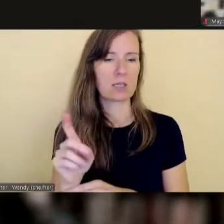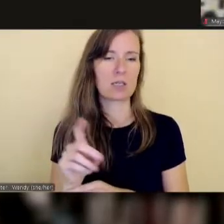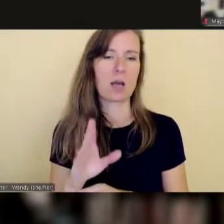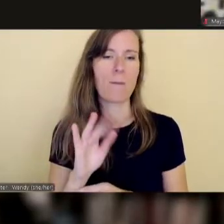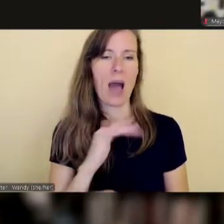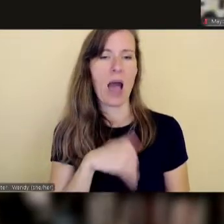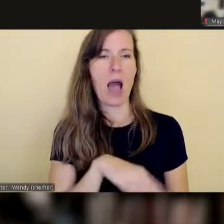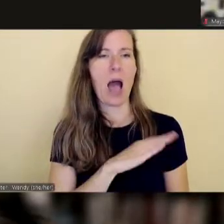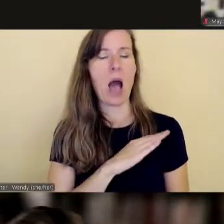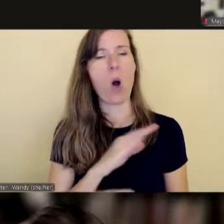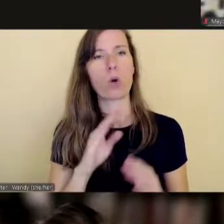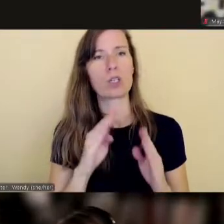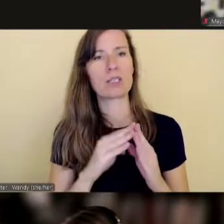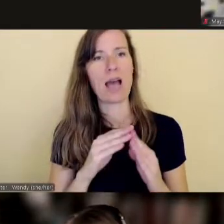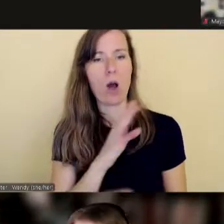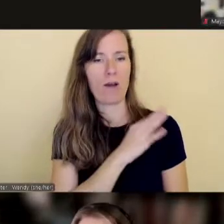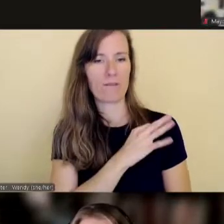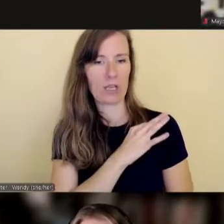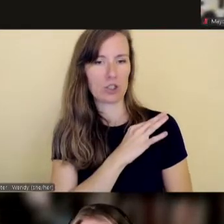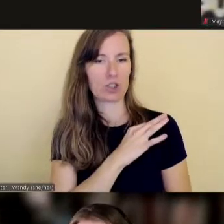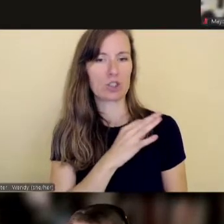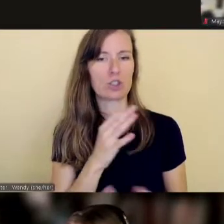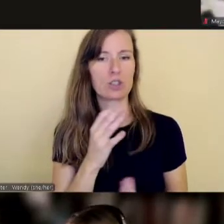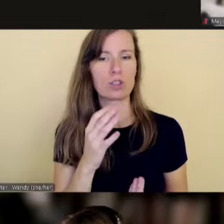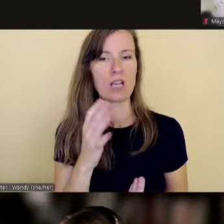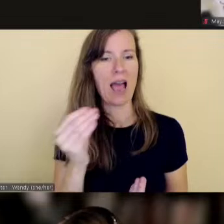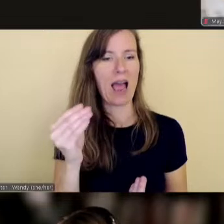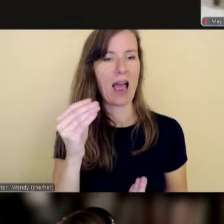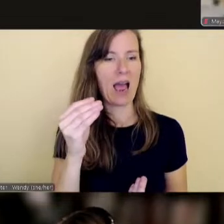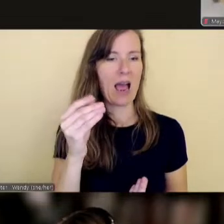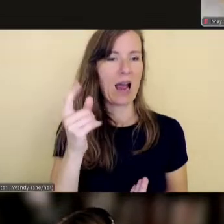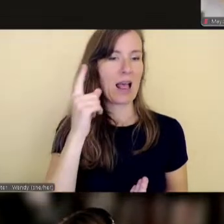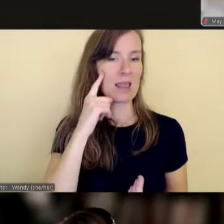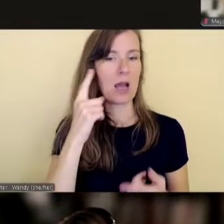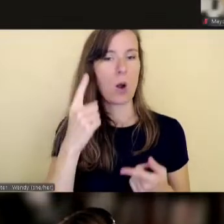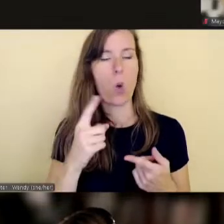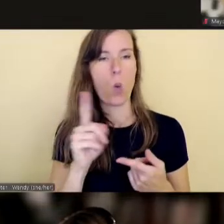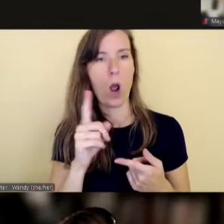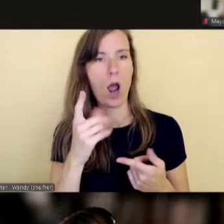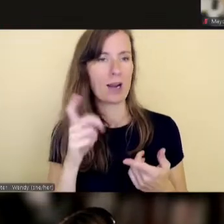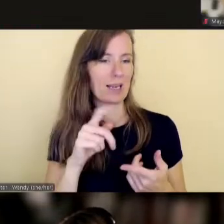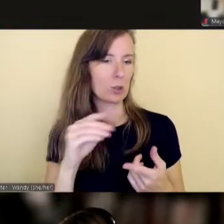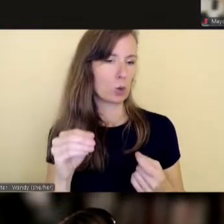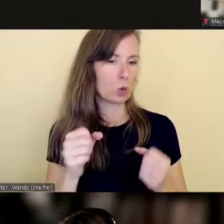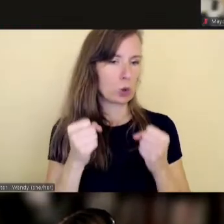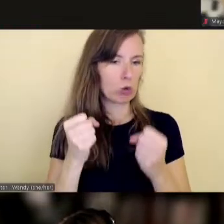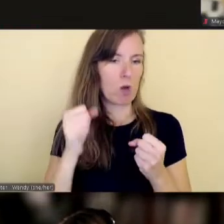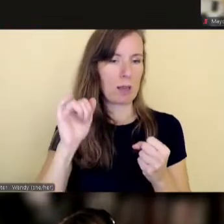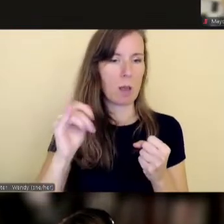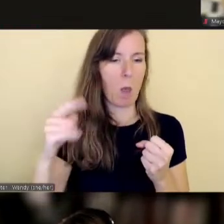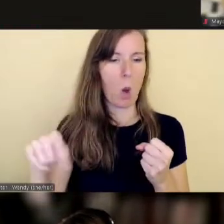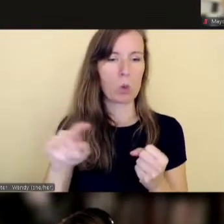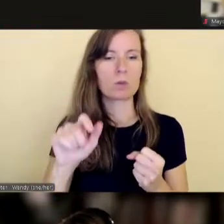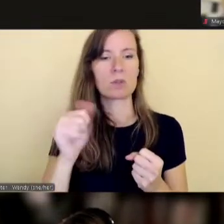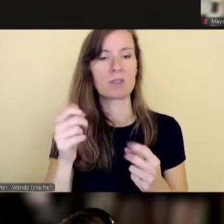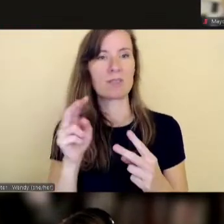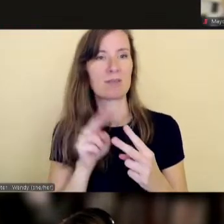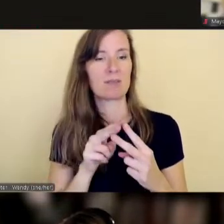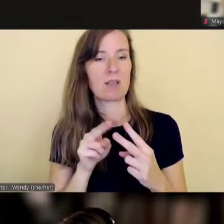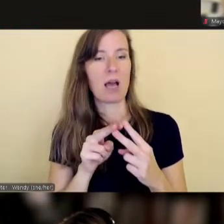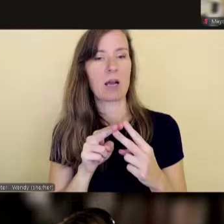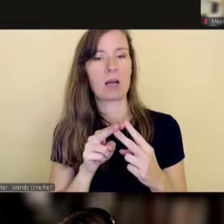need to strengthen them. A second area is connect targeted populations, especially immigrants, people of color, members